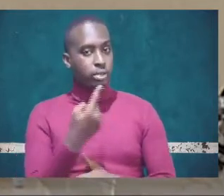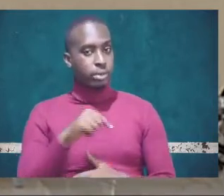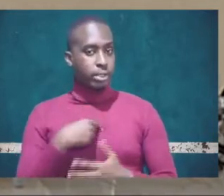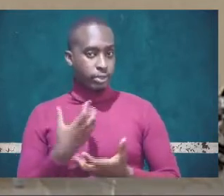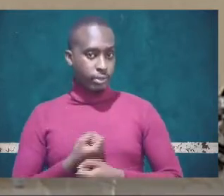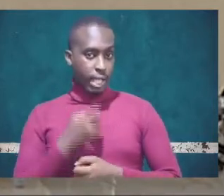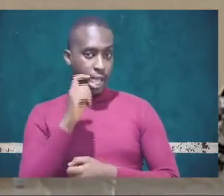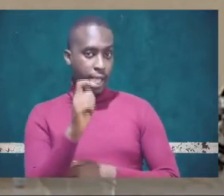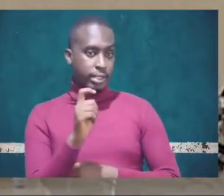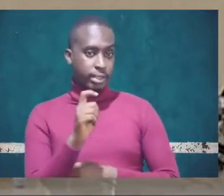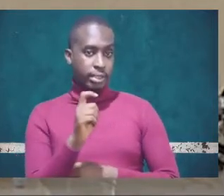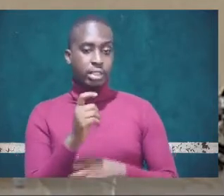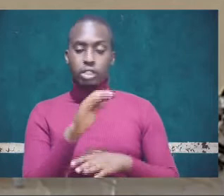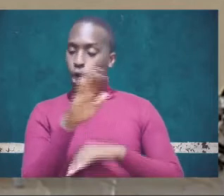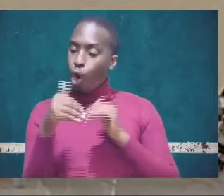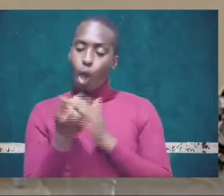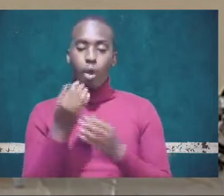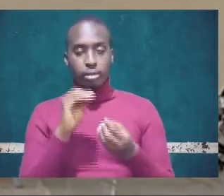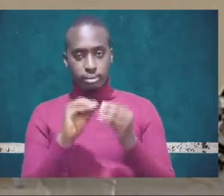x. It's all the values.